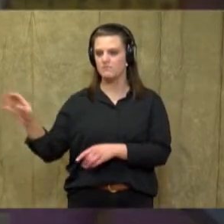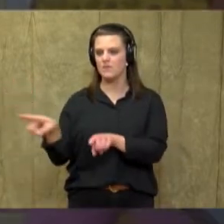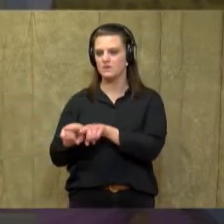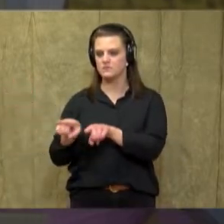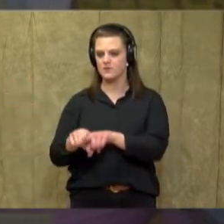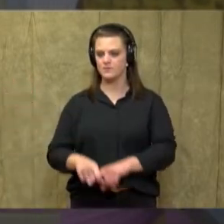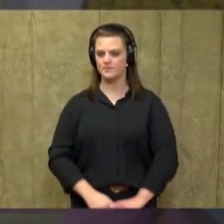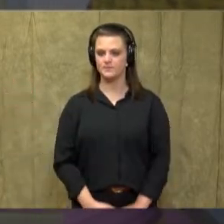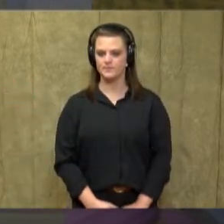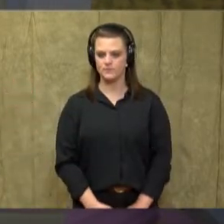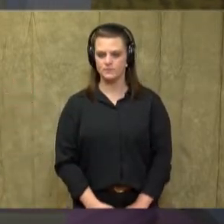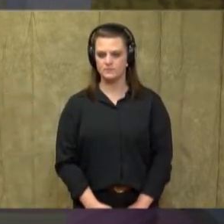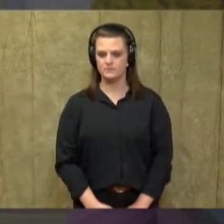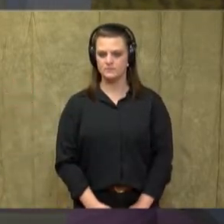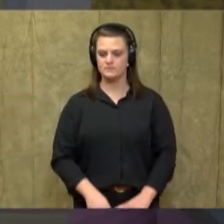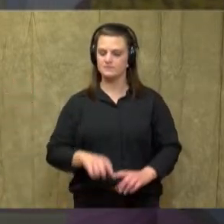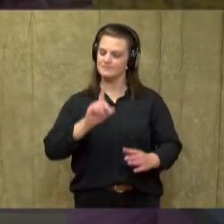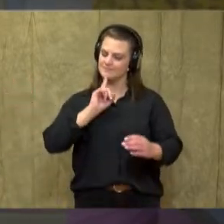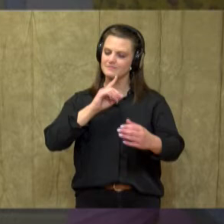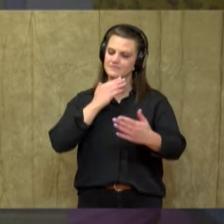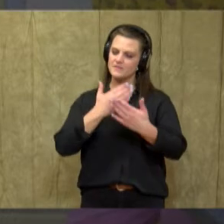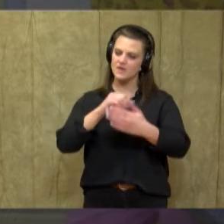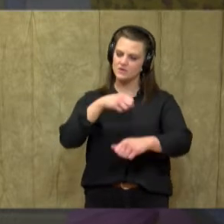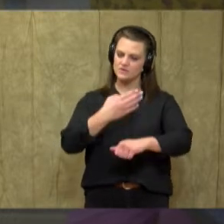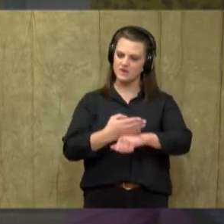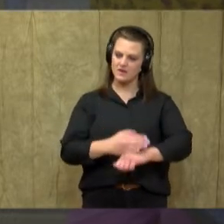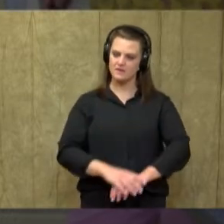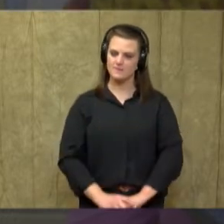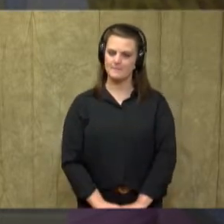Like that. Very good, guys.